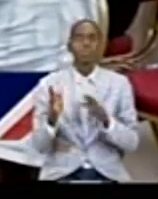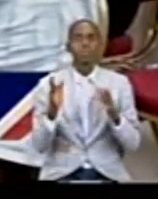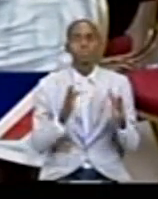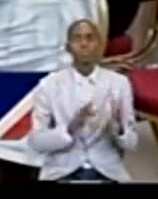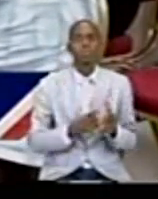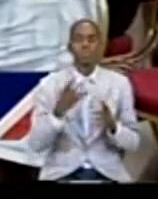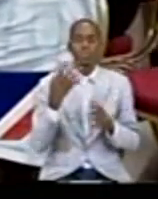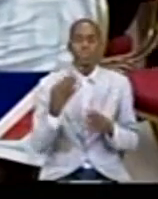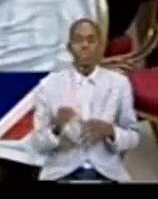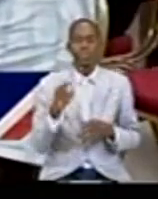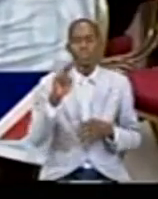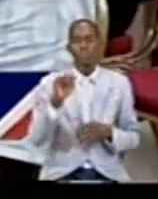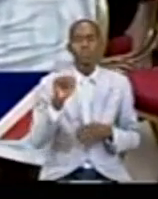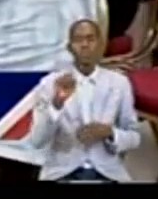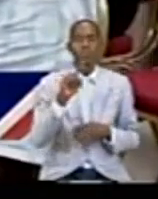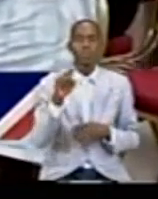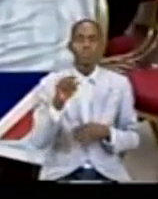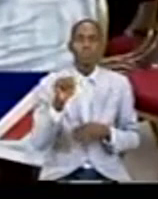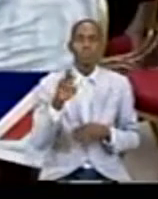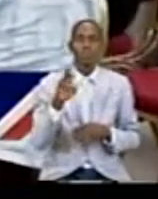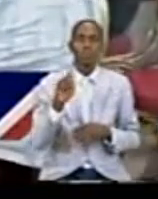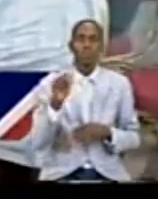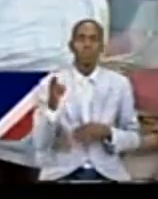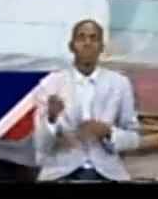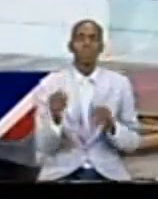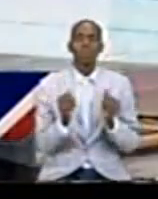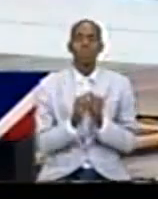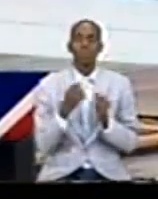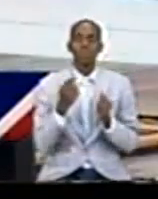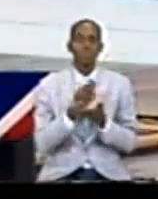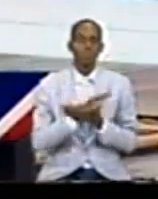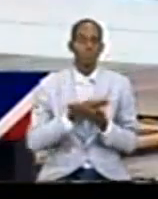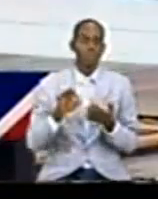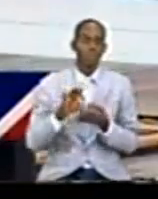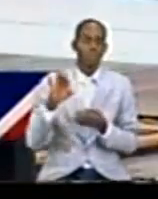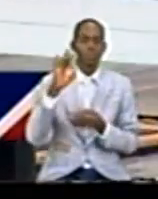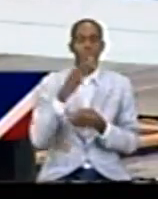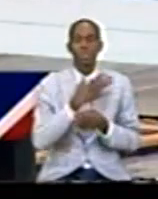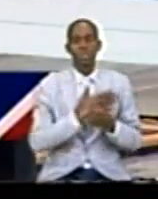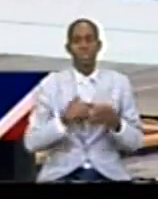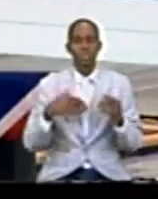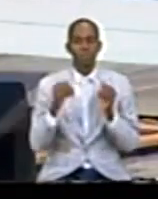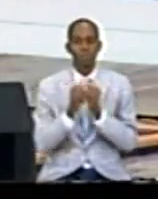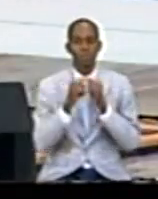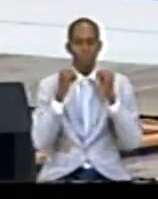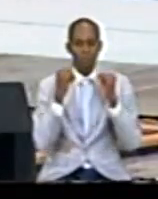Jesus of Nazareth with the Holy Ghost and with power,